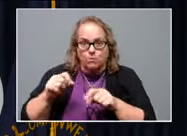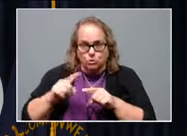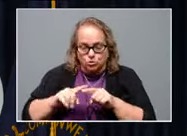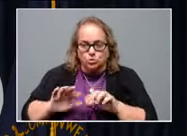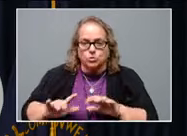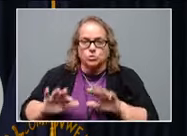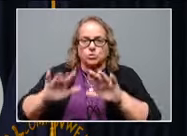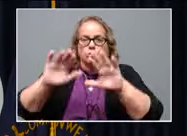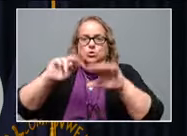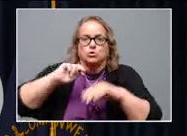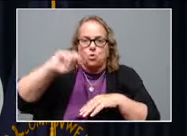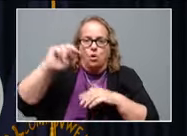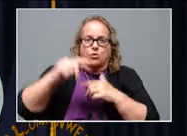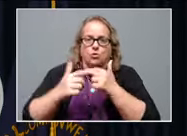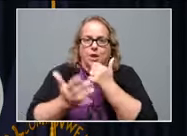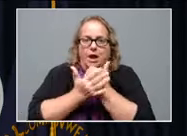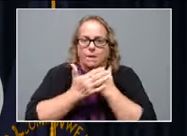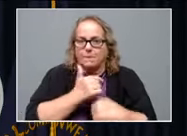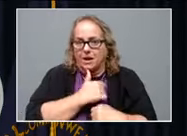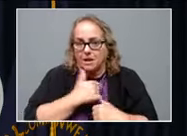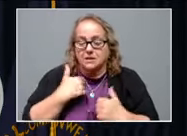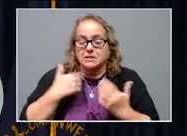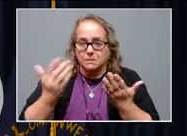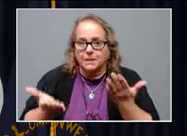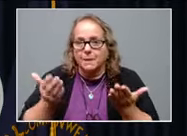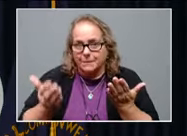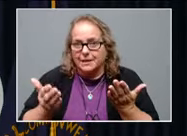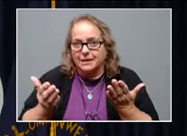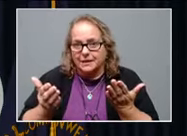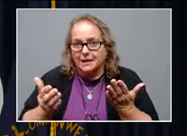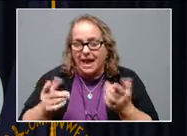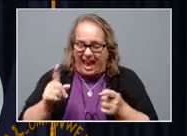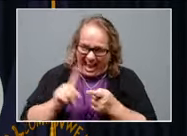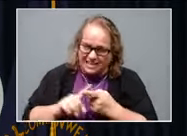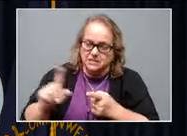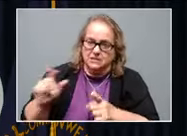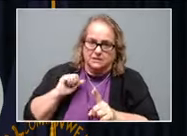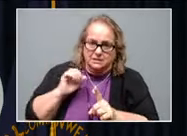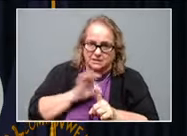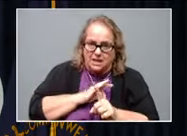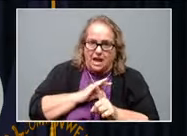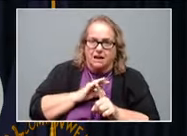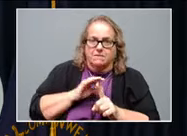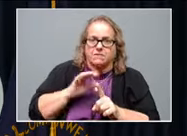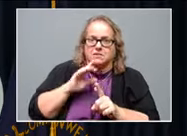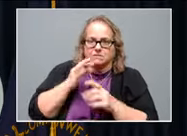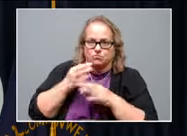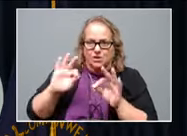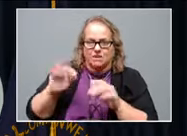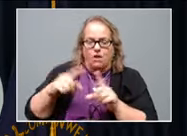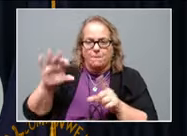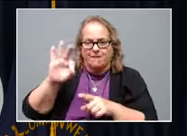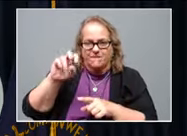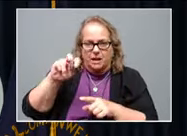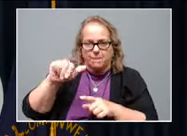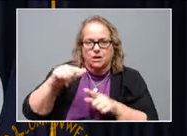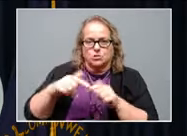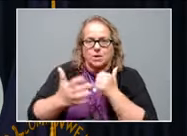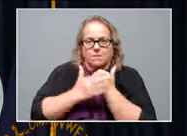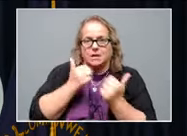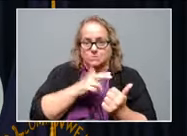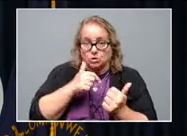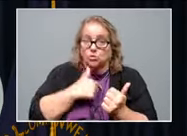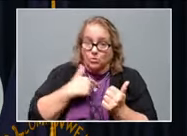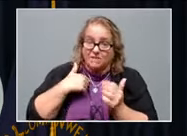north as they are freed up. So we hope we will see more. But oh no, we've asked for a bunch. We've